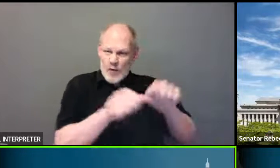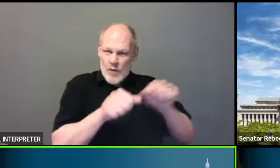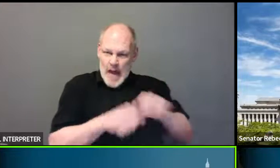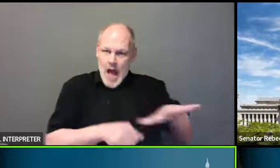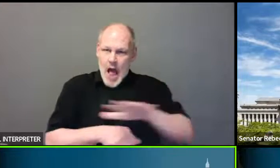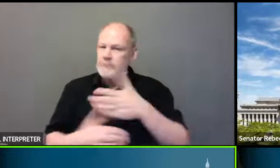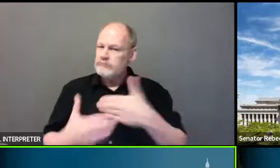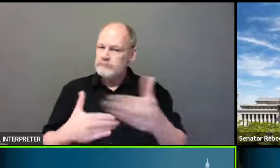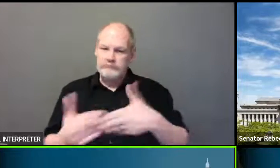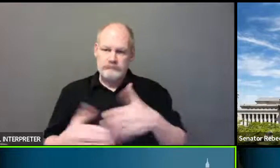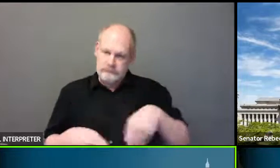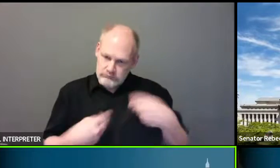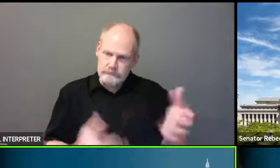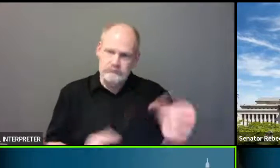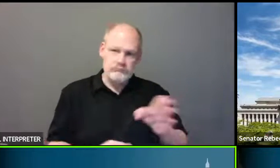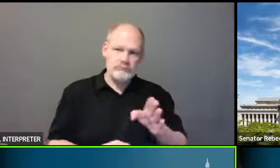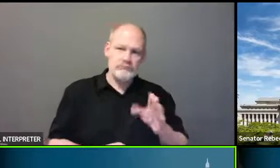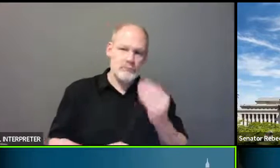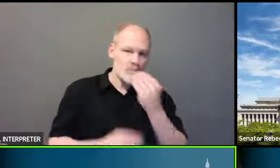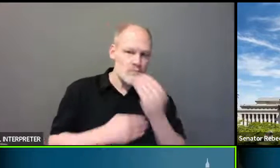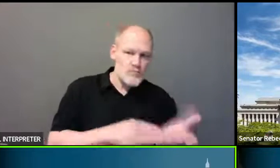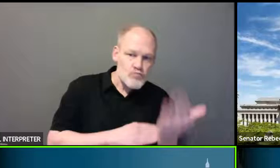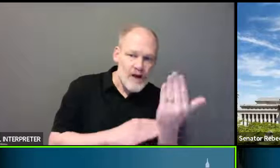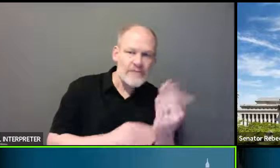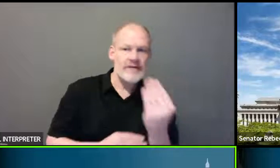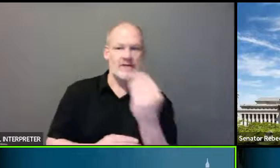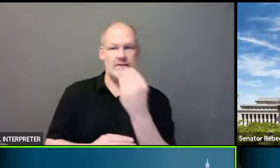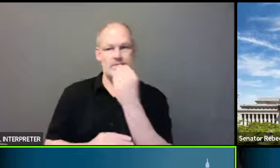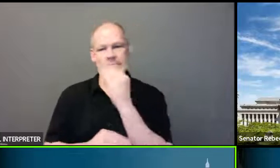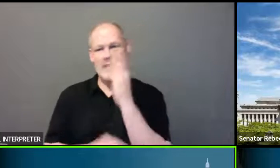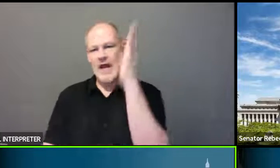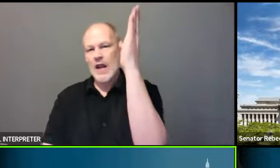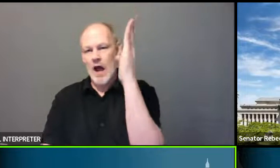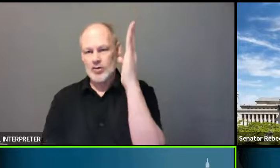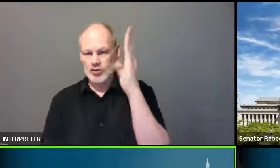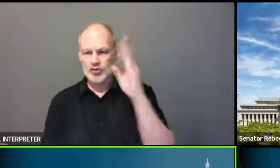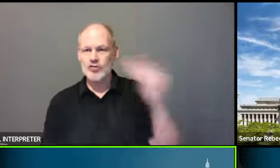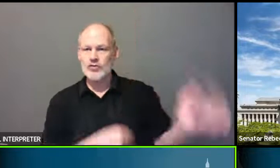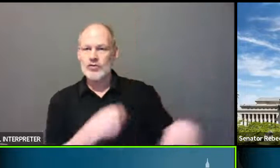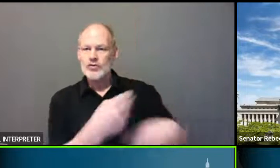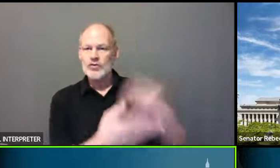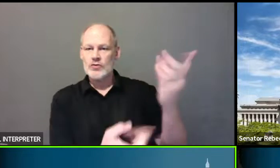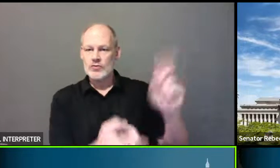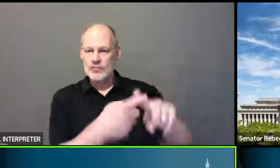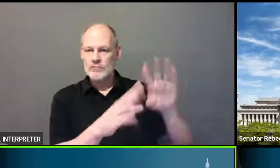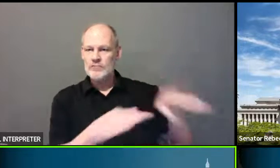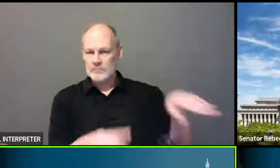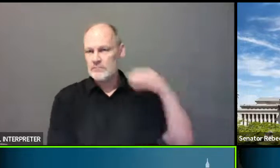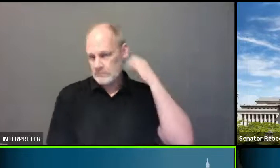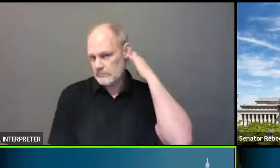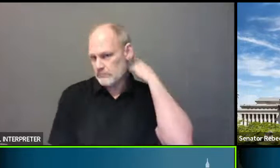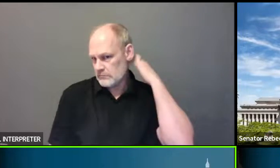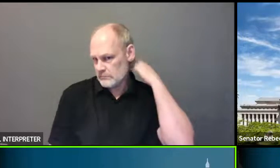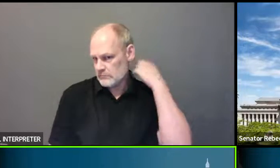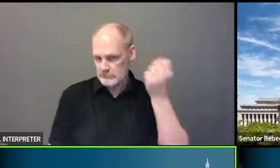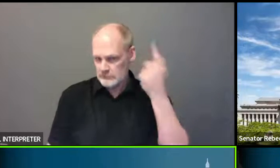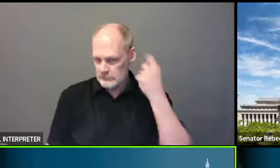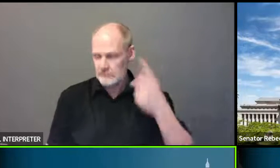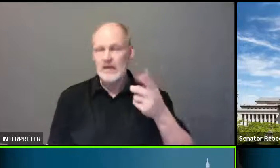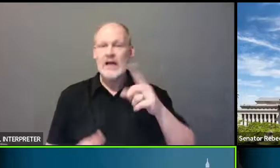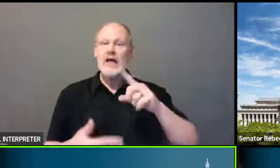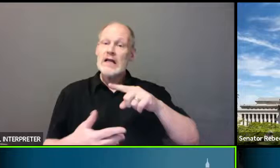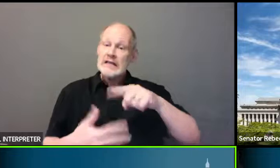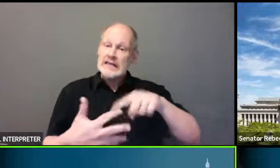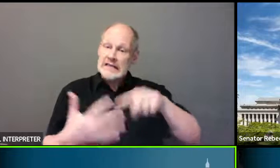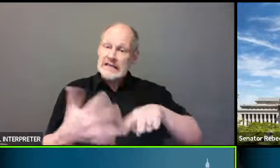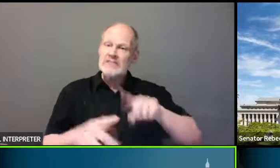fed lunch. And those are just a couple of ways beyond just direct grants that we try to